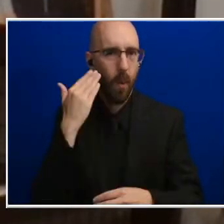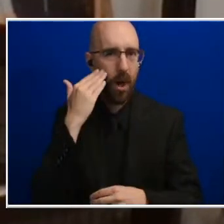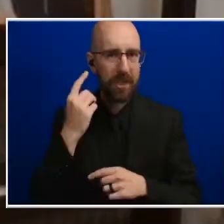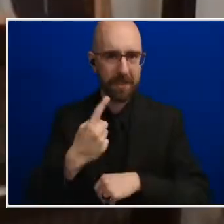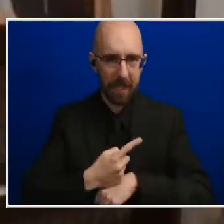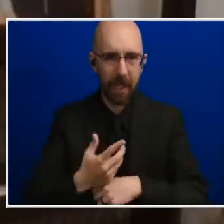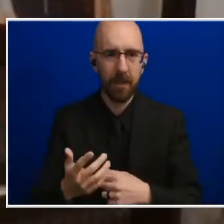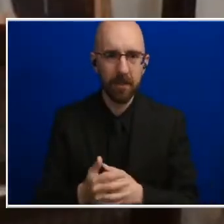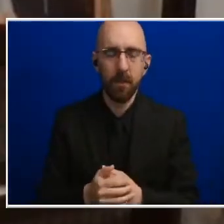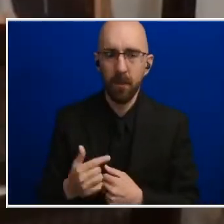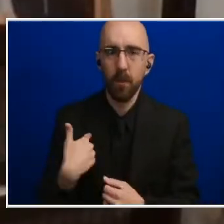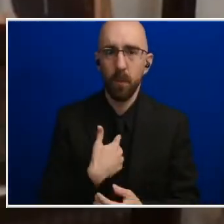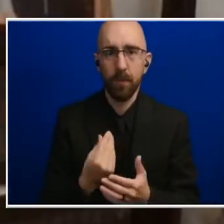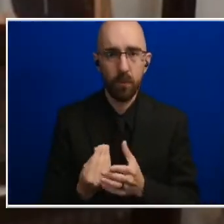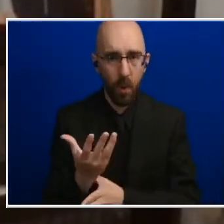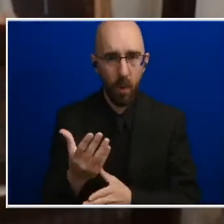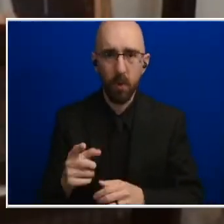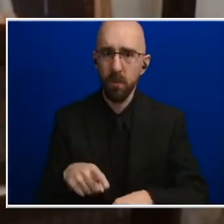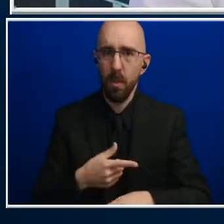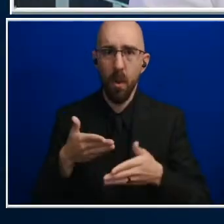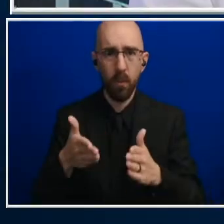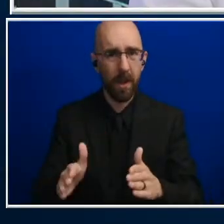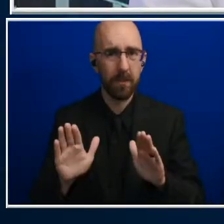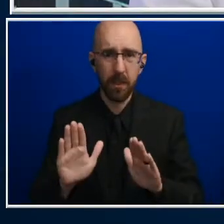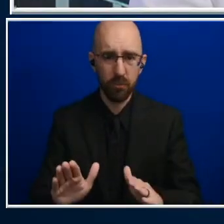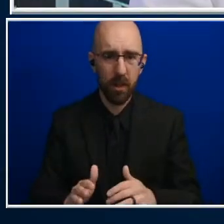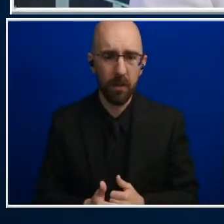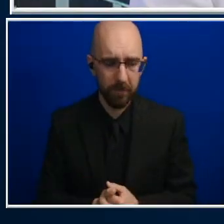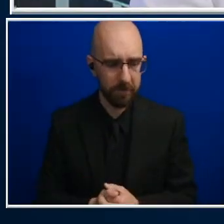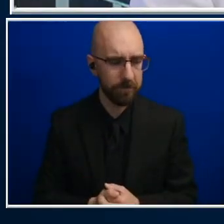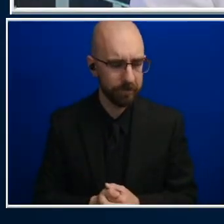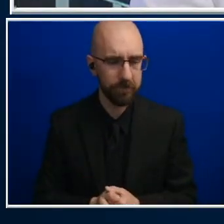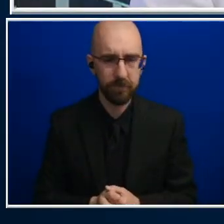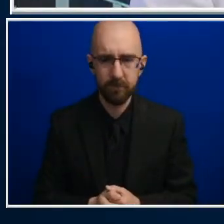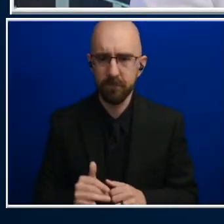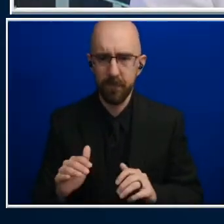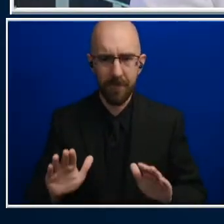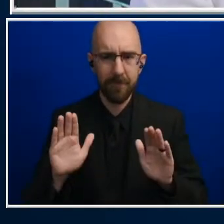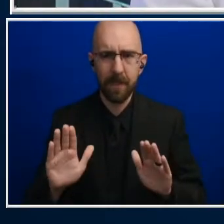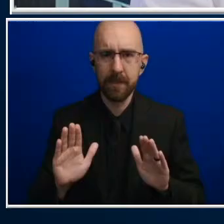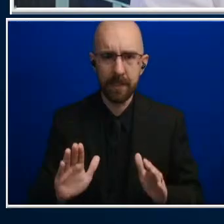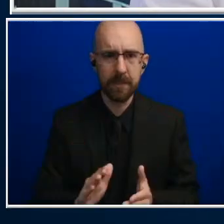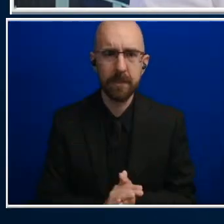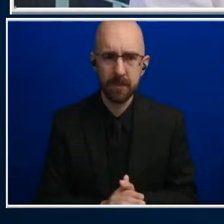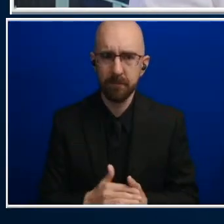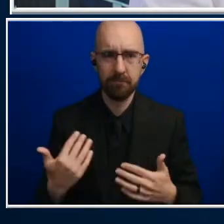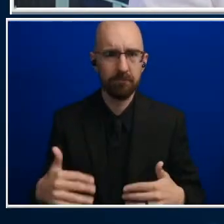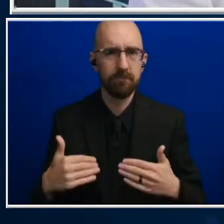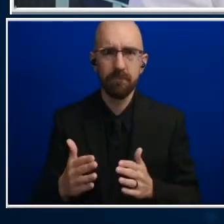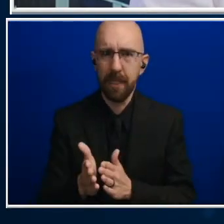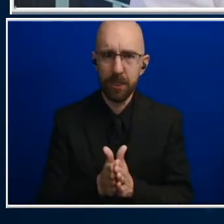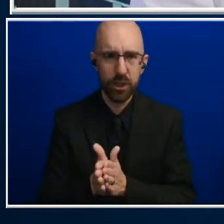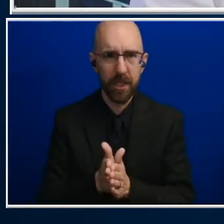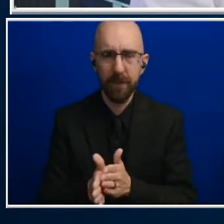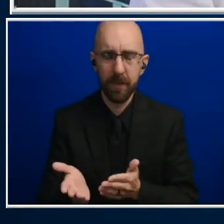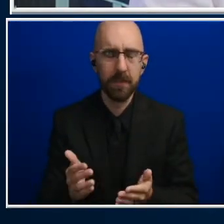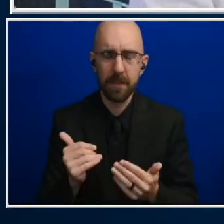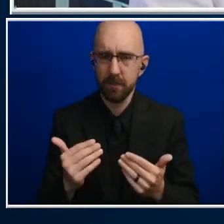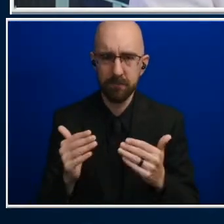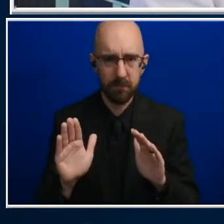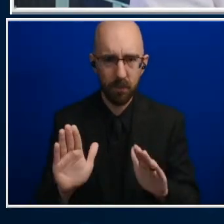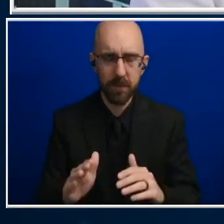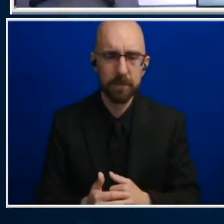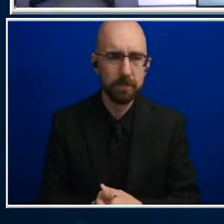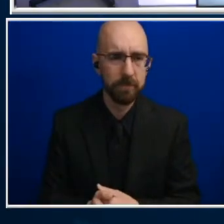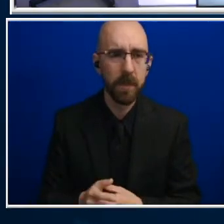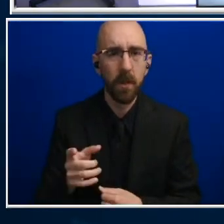grown and come a long way. It's been great. Oh, that's fantastic. That's a tremendous initiative. But the rural-urban